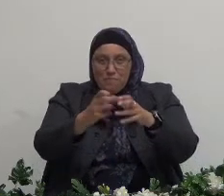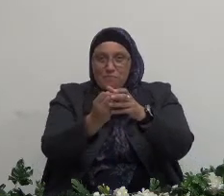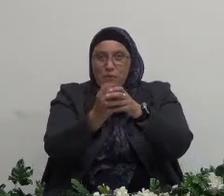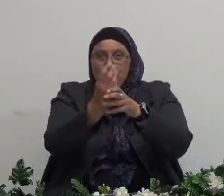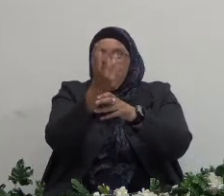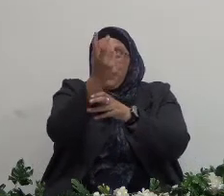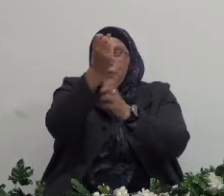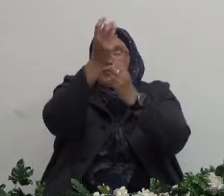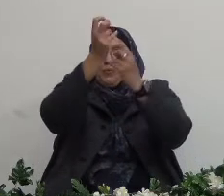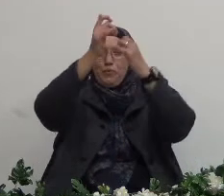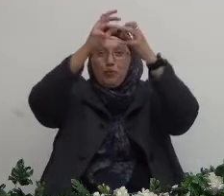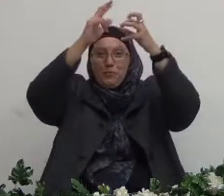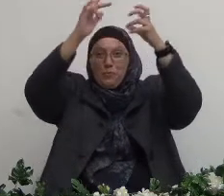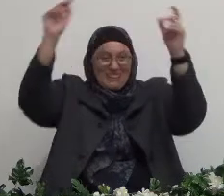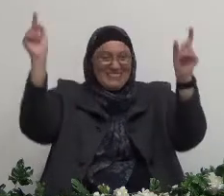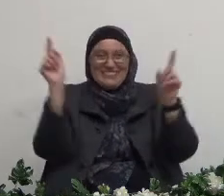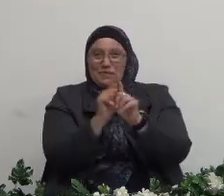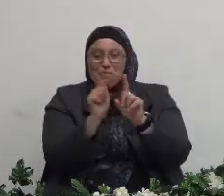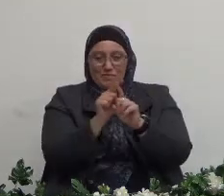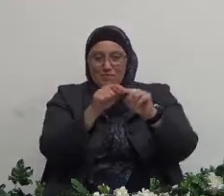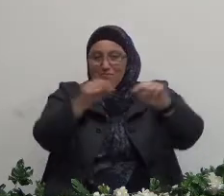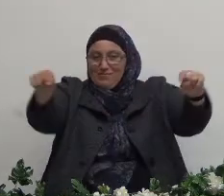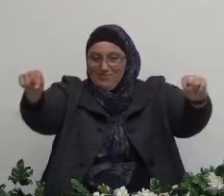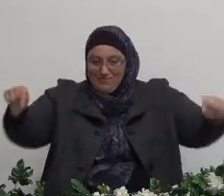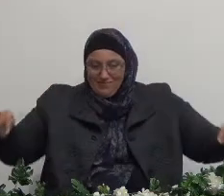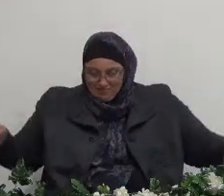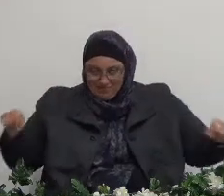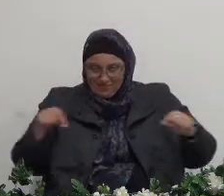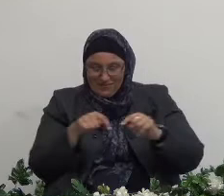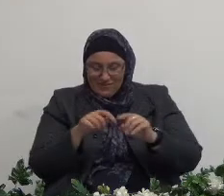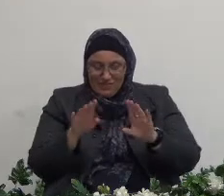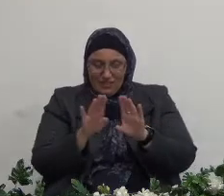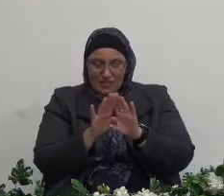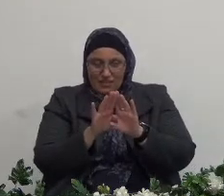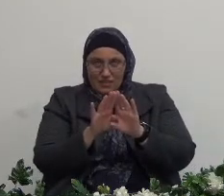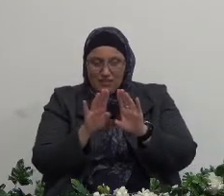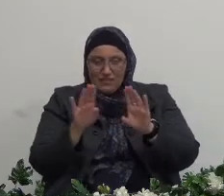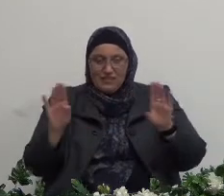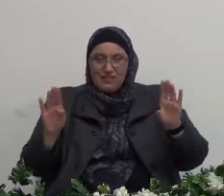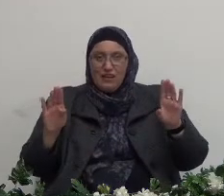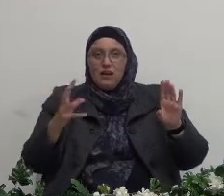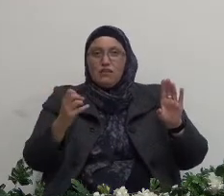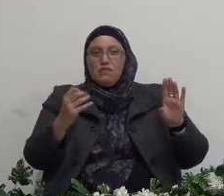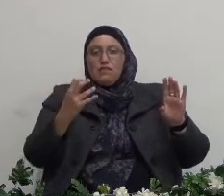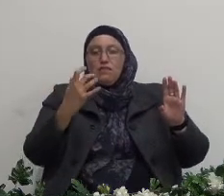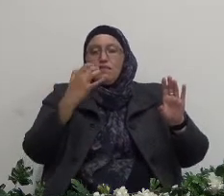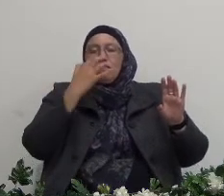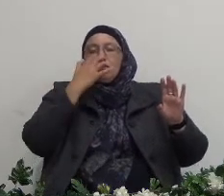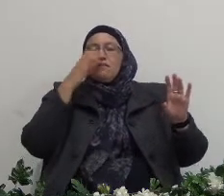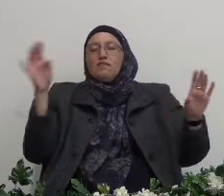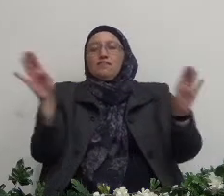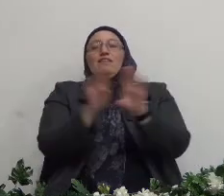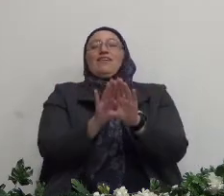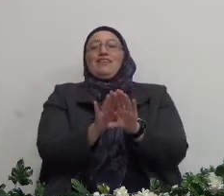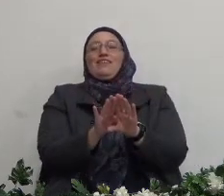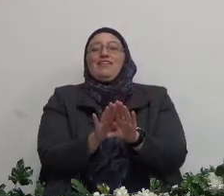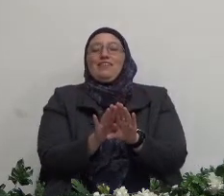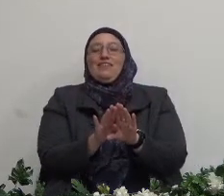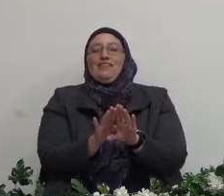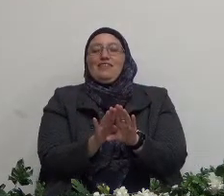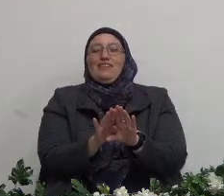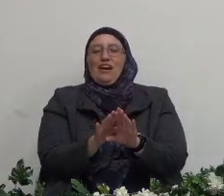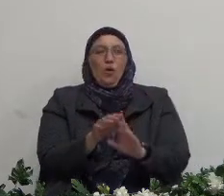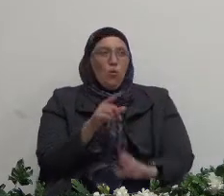room and they sit in this room and they smoke, and the smell that comes from this room is unbelievable, just so they can have their